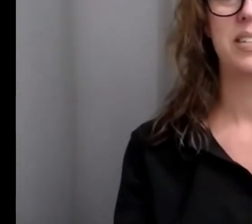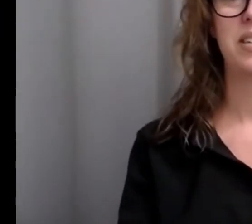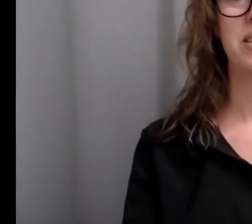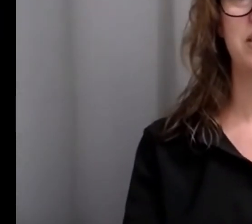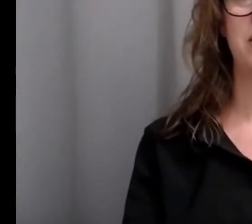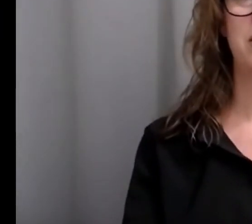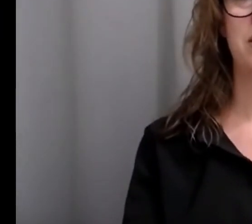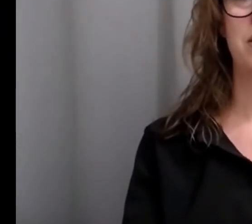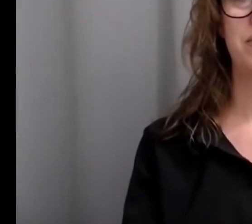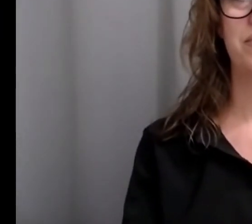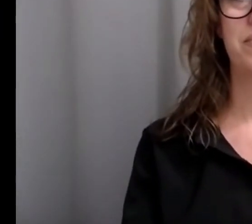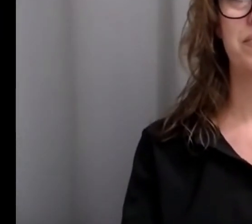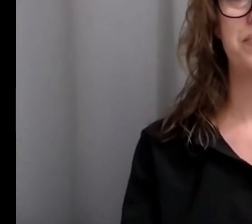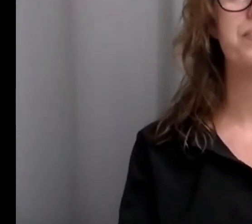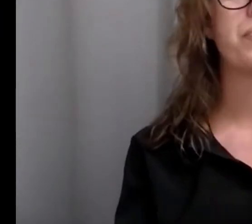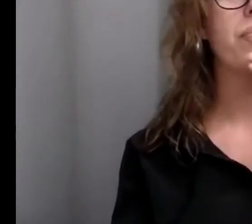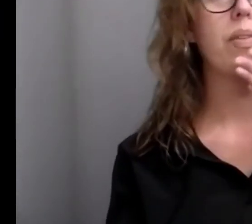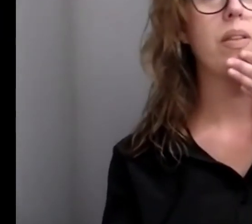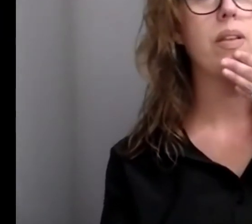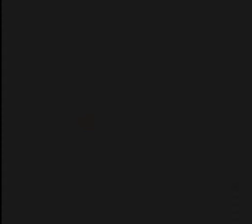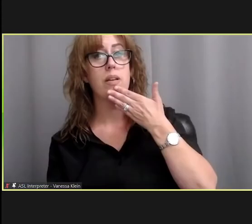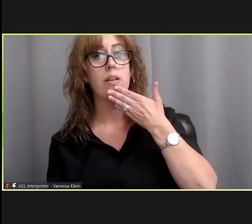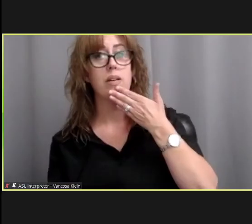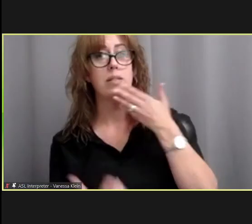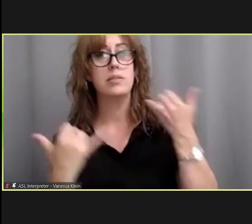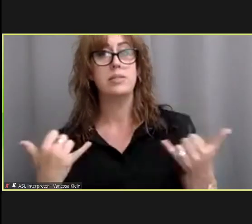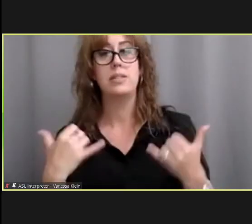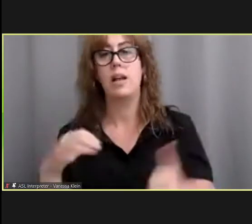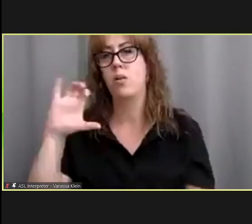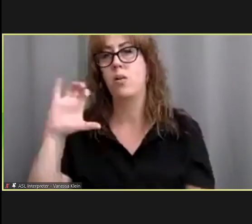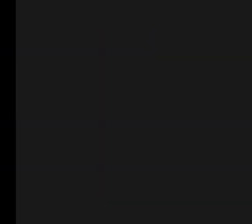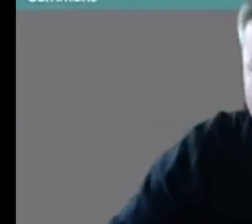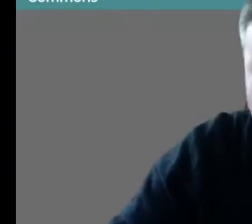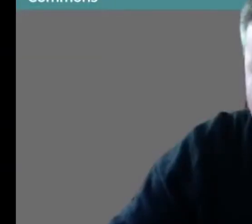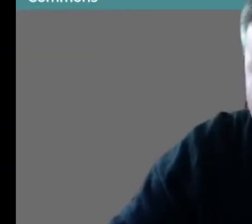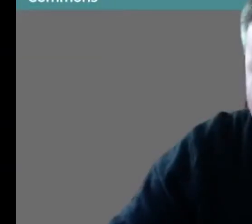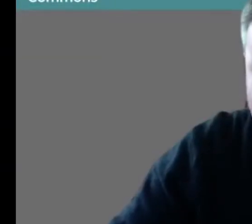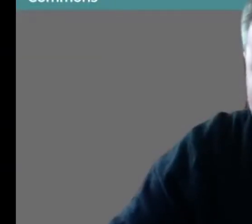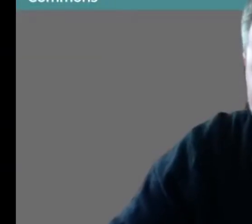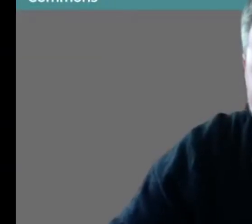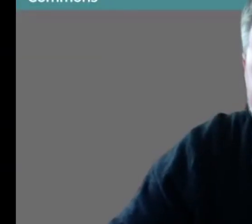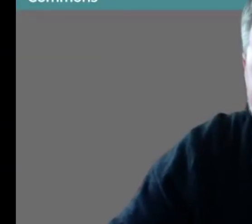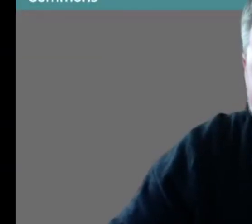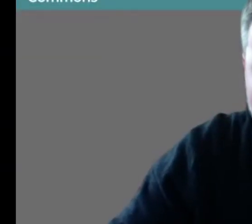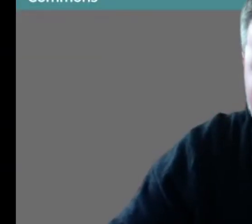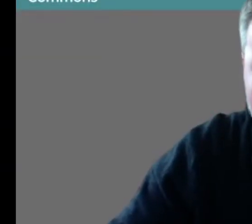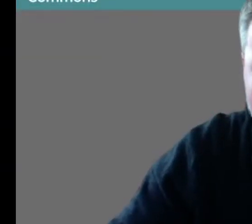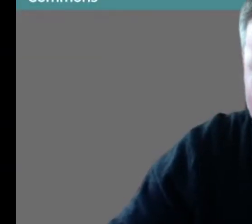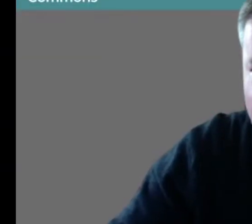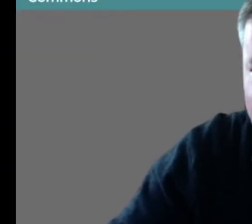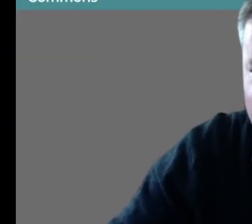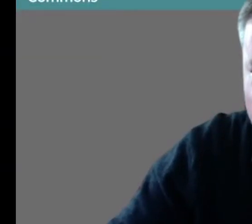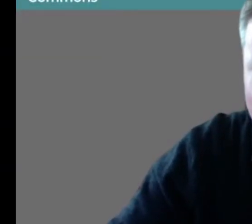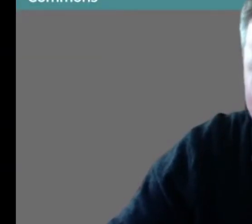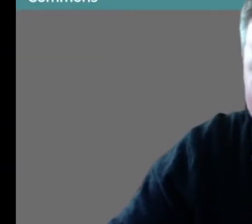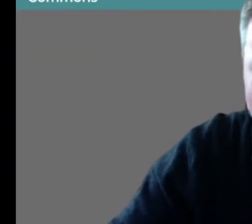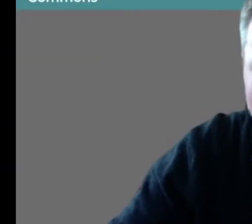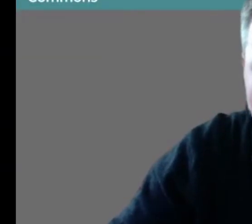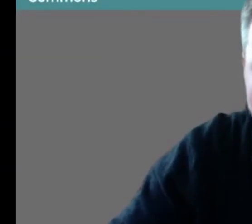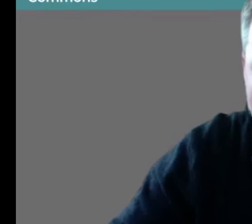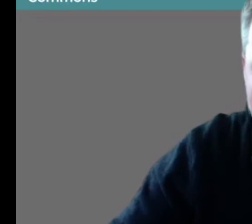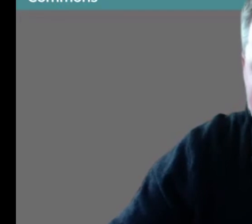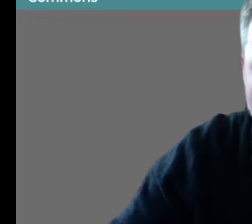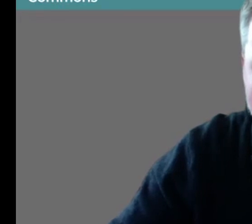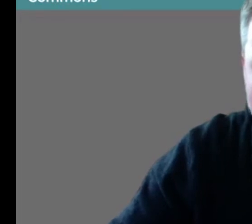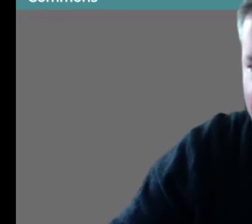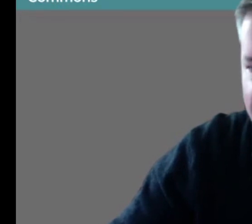Thank you, Olga and Carmen, for that. Really inspiring and something that we all hope we might achieve someday, where